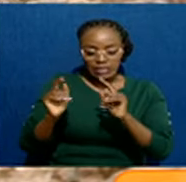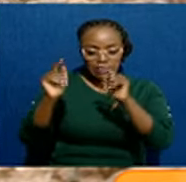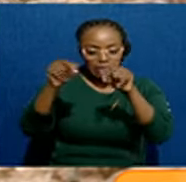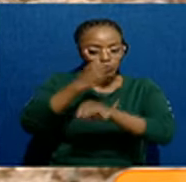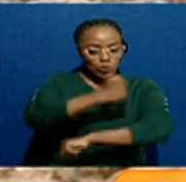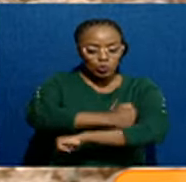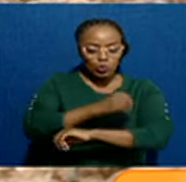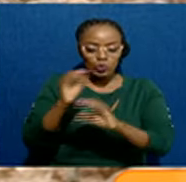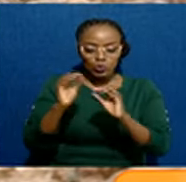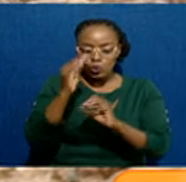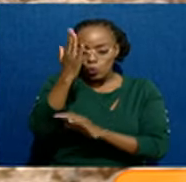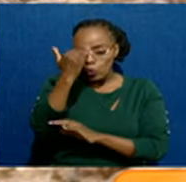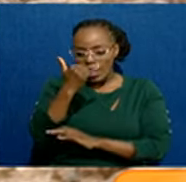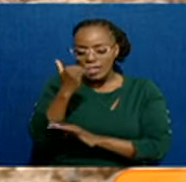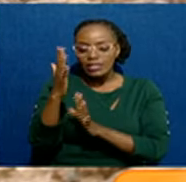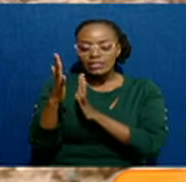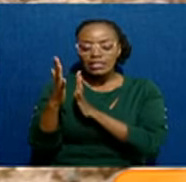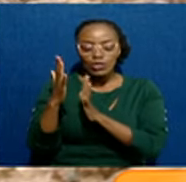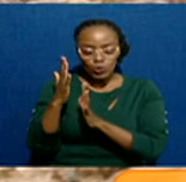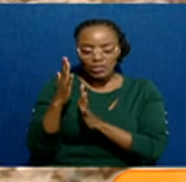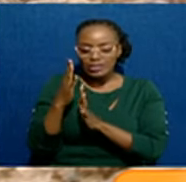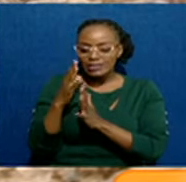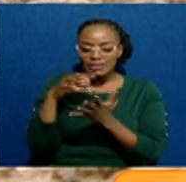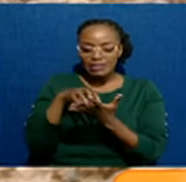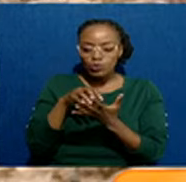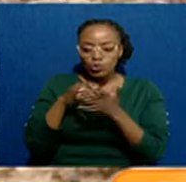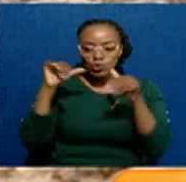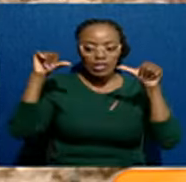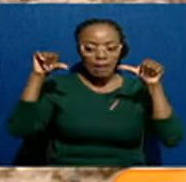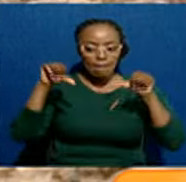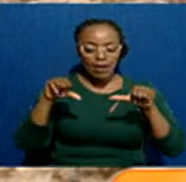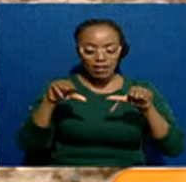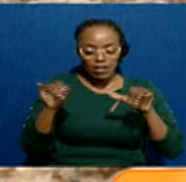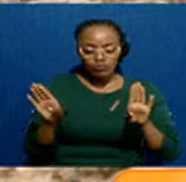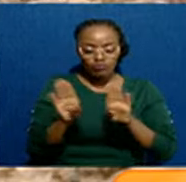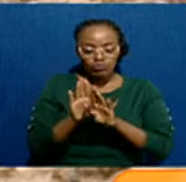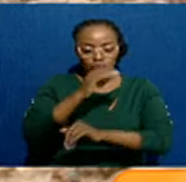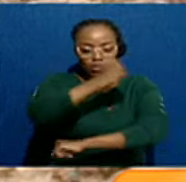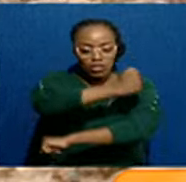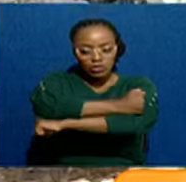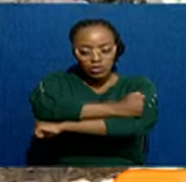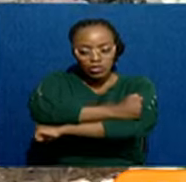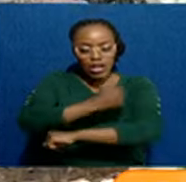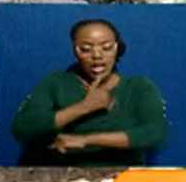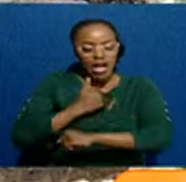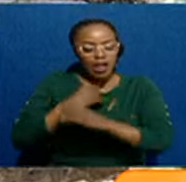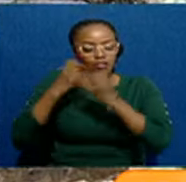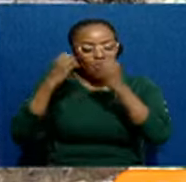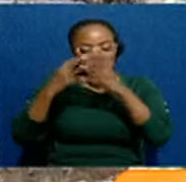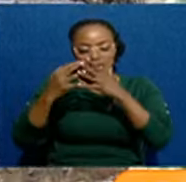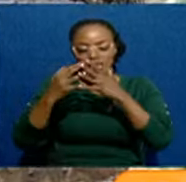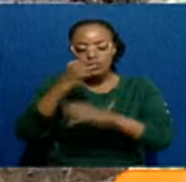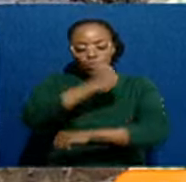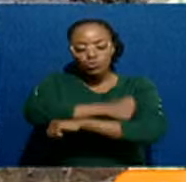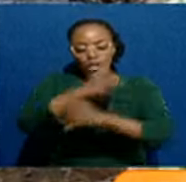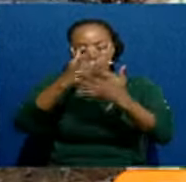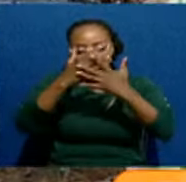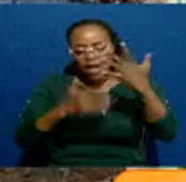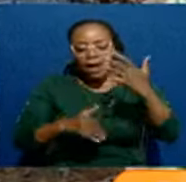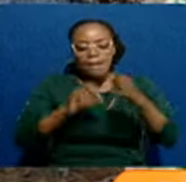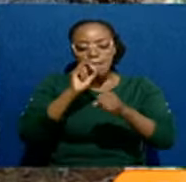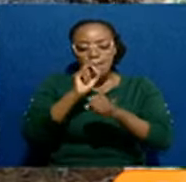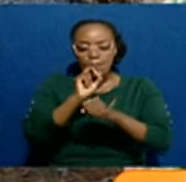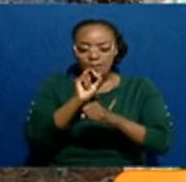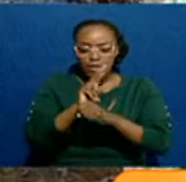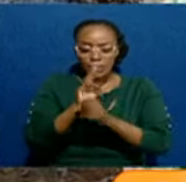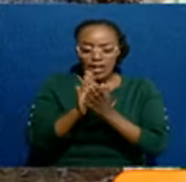the insecurity situation in Baringo worsens. The closure of the school adds to the long list of schools at primary and secondary